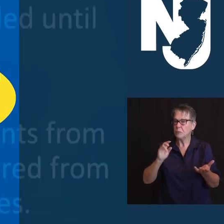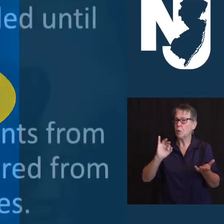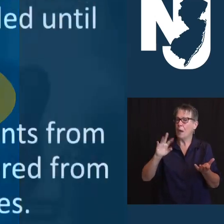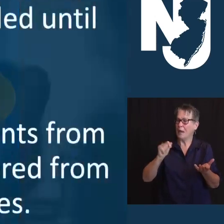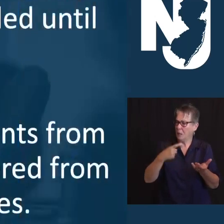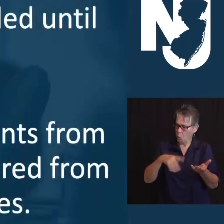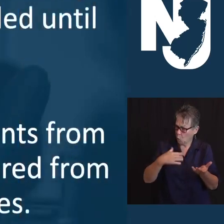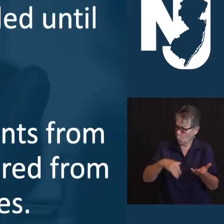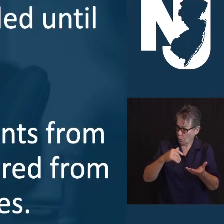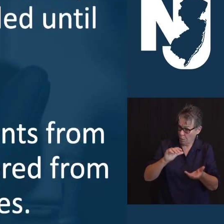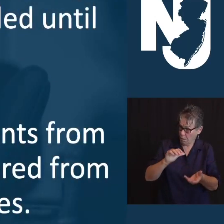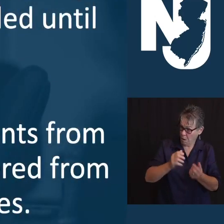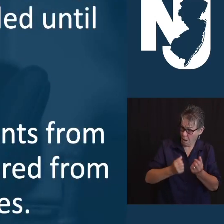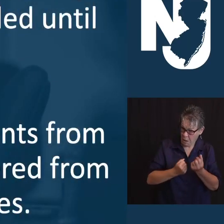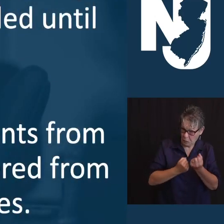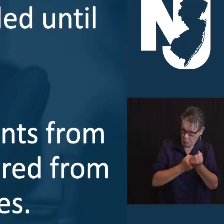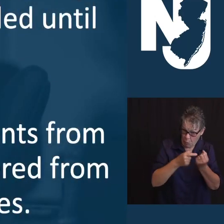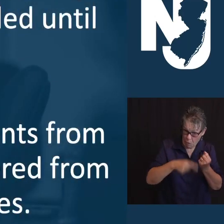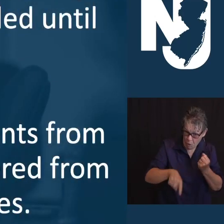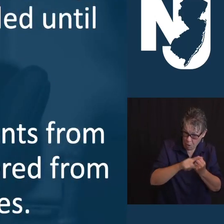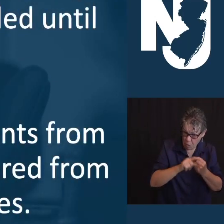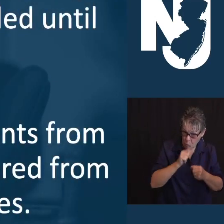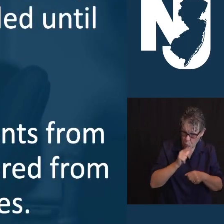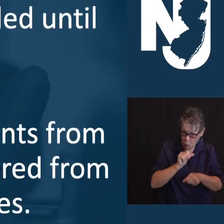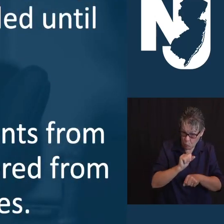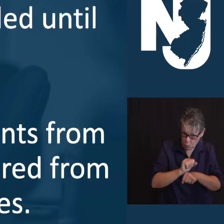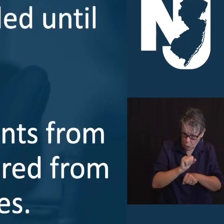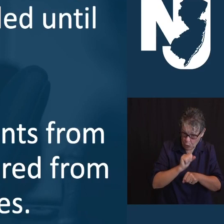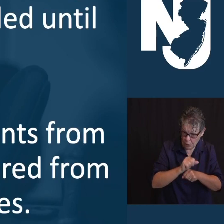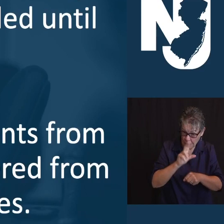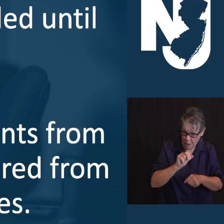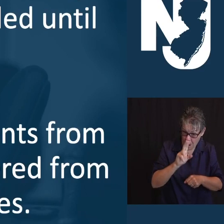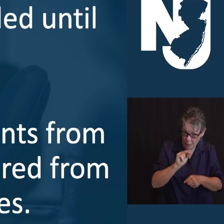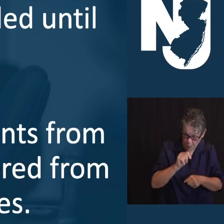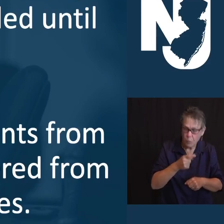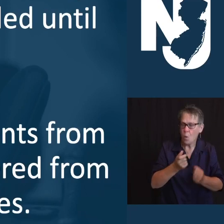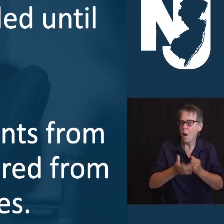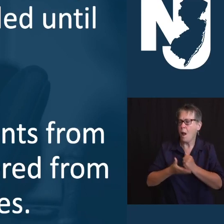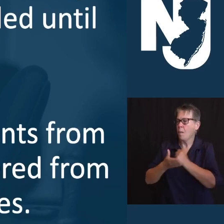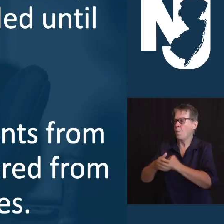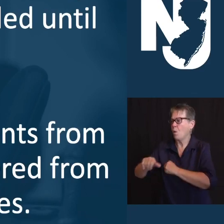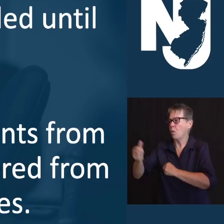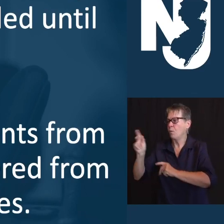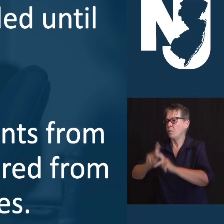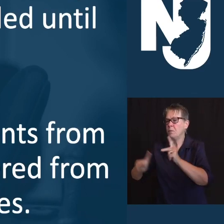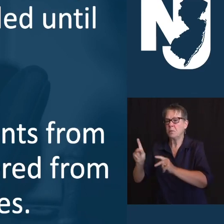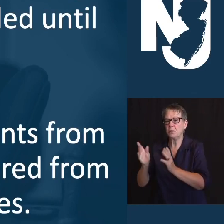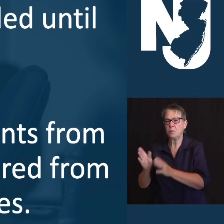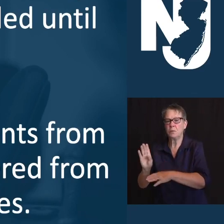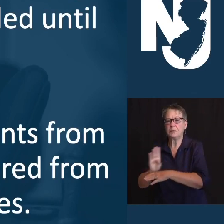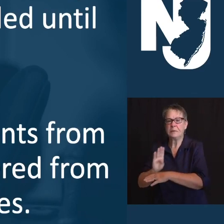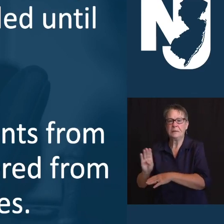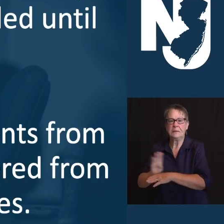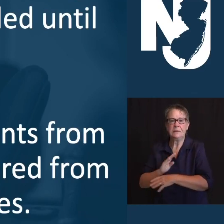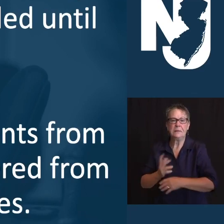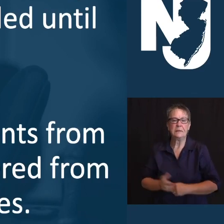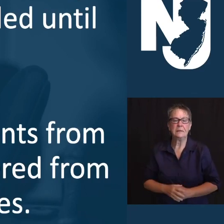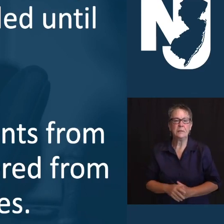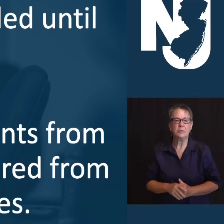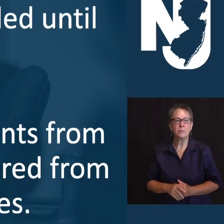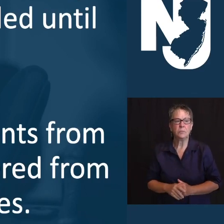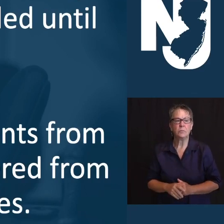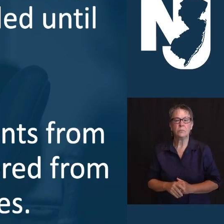And before we get to the numbers, I want to announce that the state's public water, gas, and electric companies have agreed to an extension